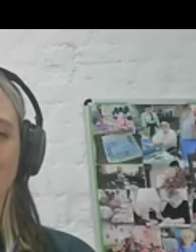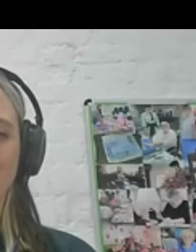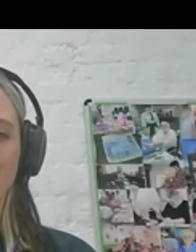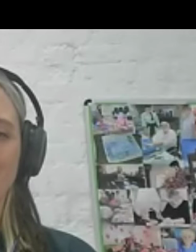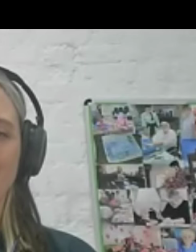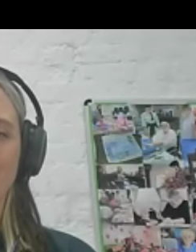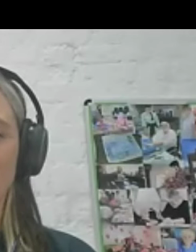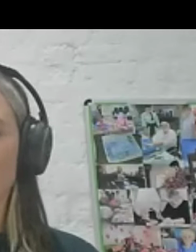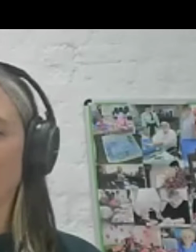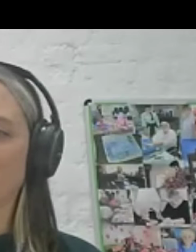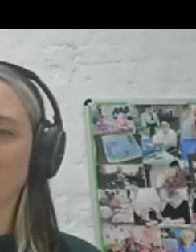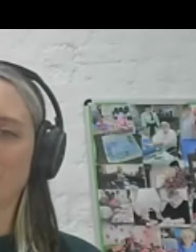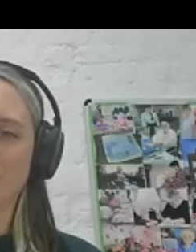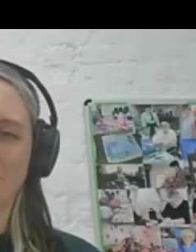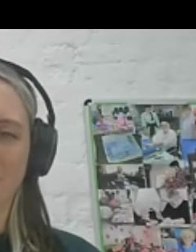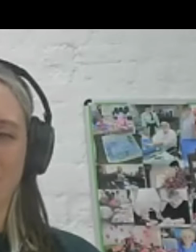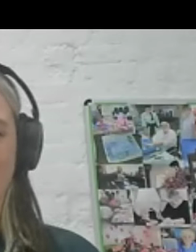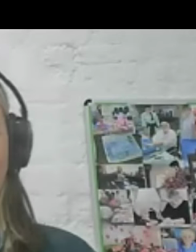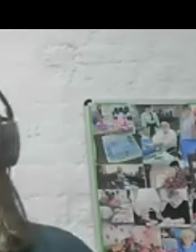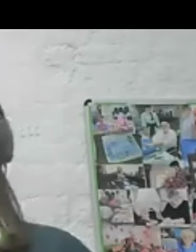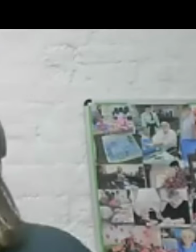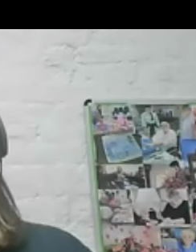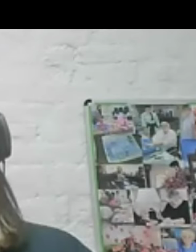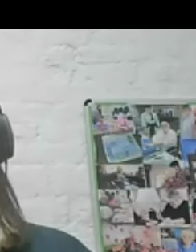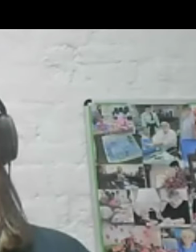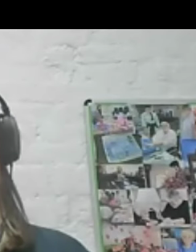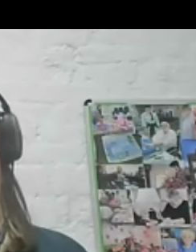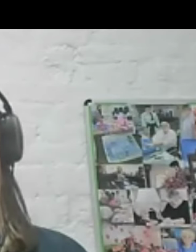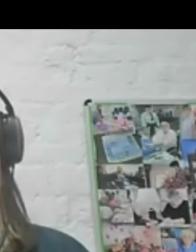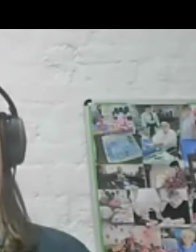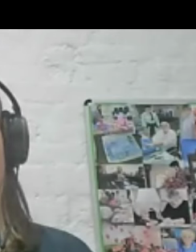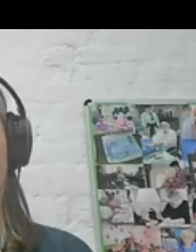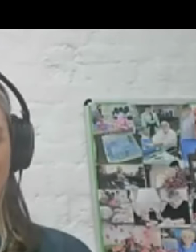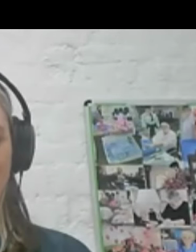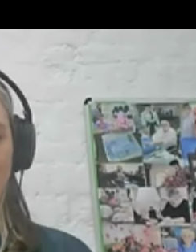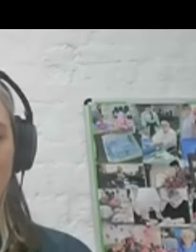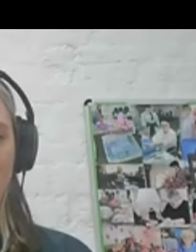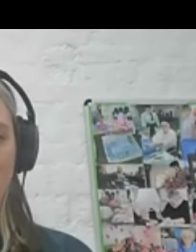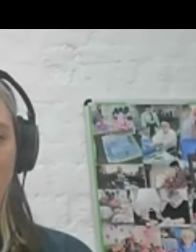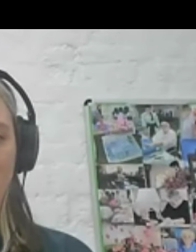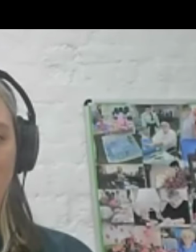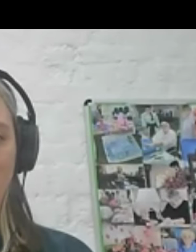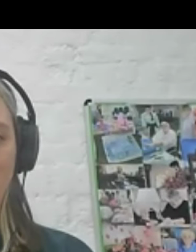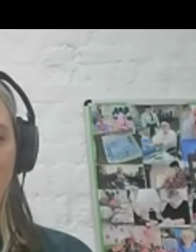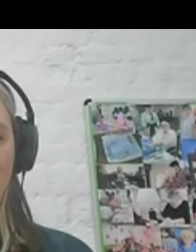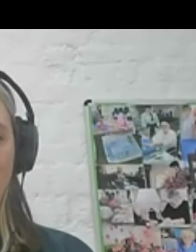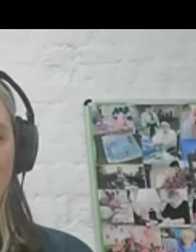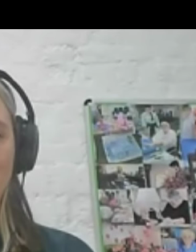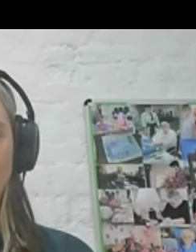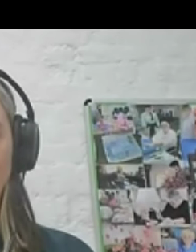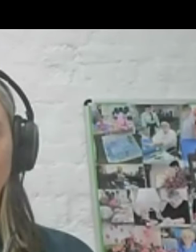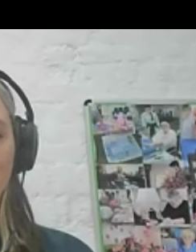something very creative to do as you stepped away from your computer screens. After all, we are talking about